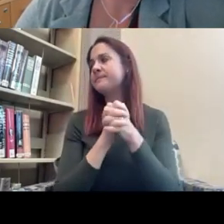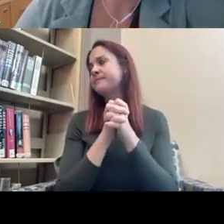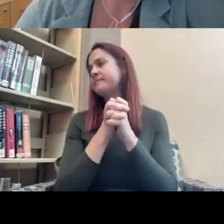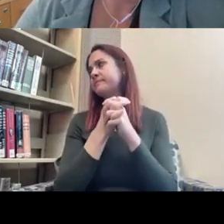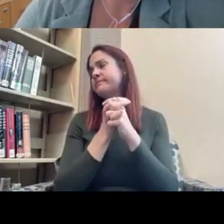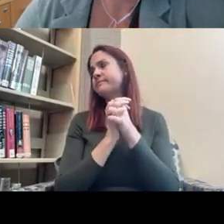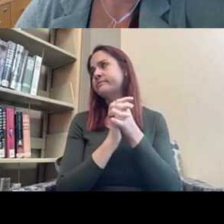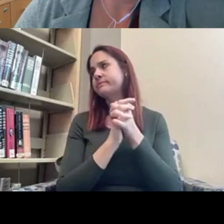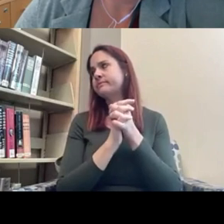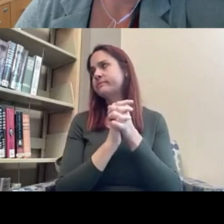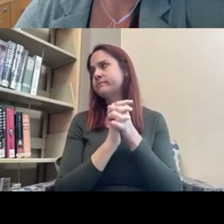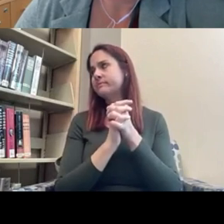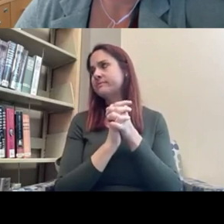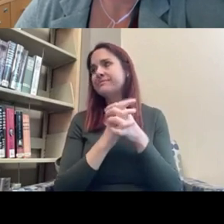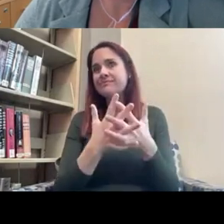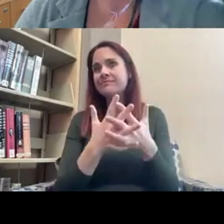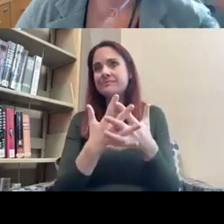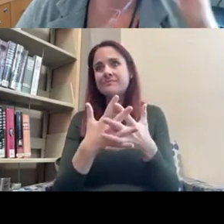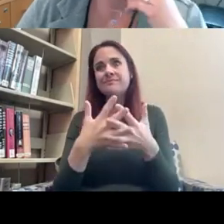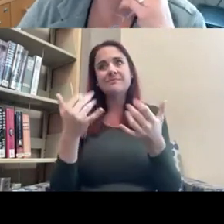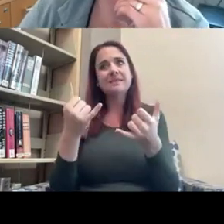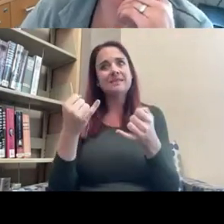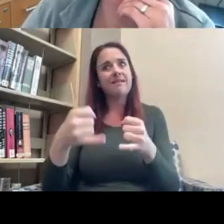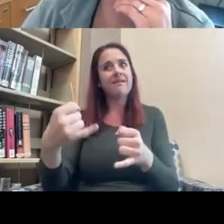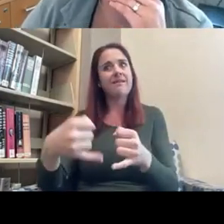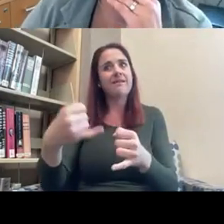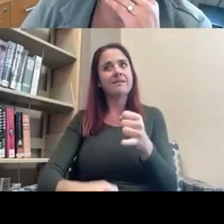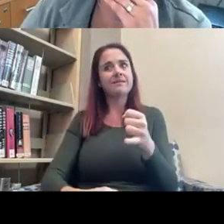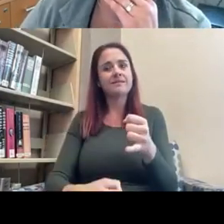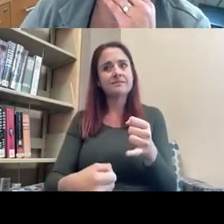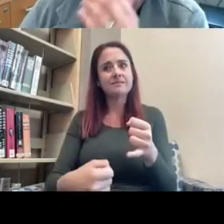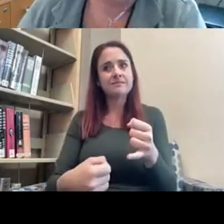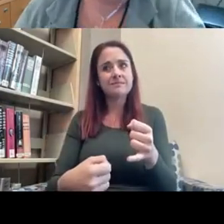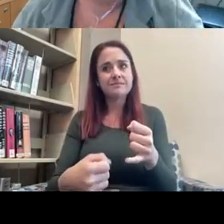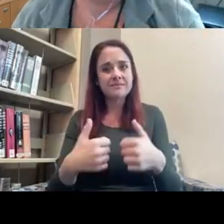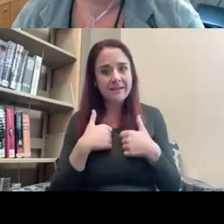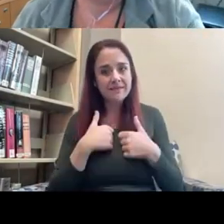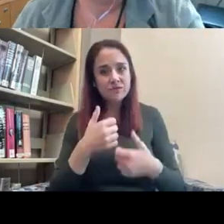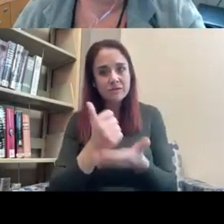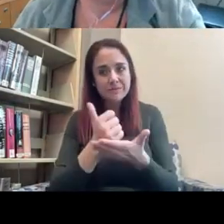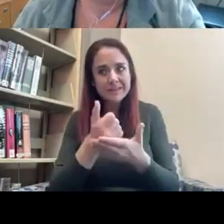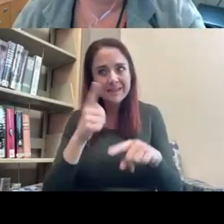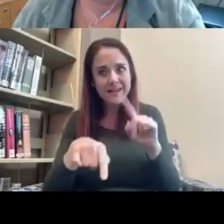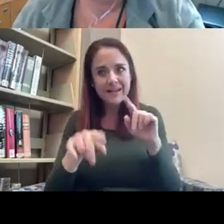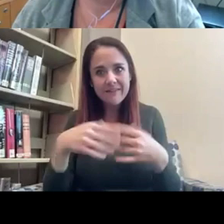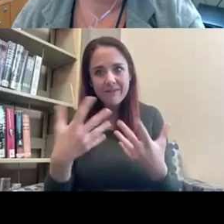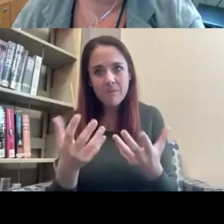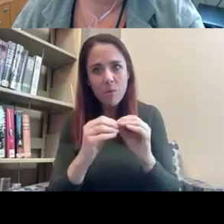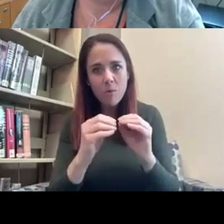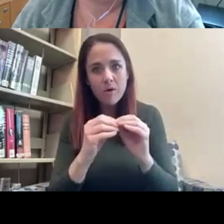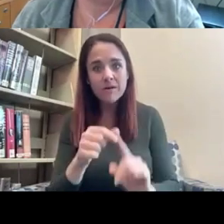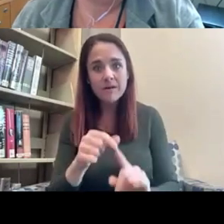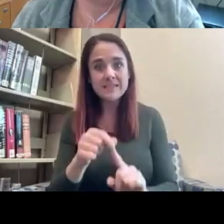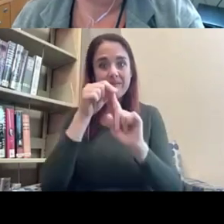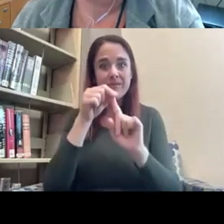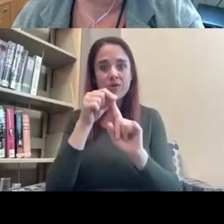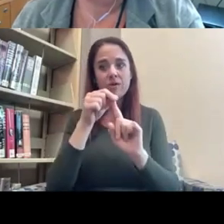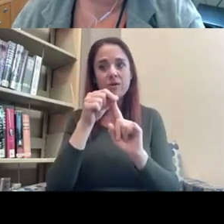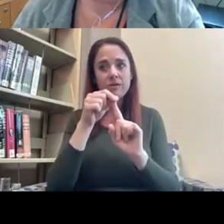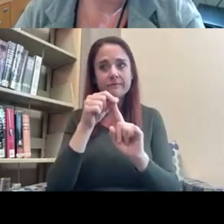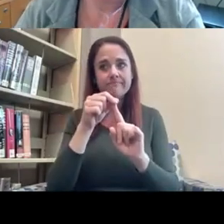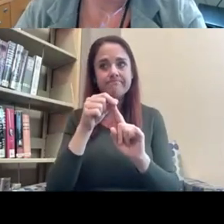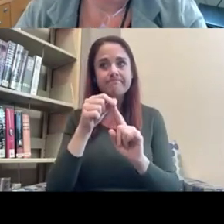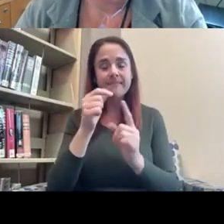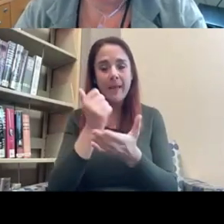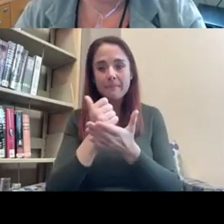that this is end of line treatment, there is no further treatment we can give except for the alleviation of